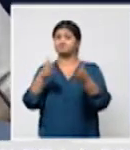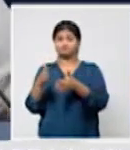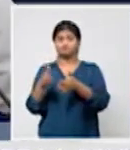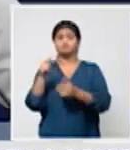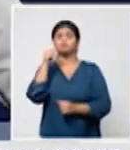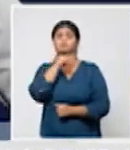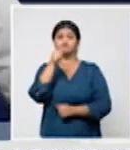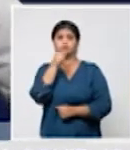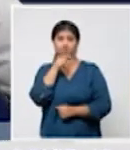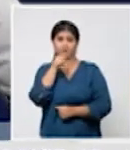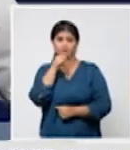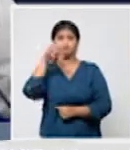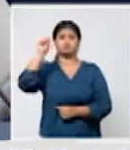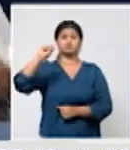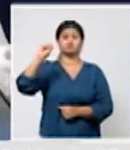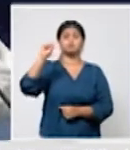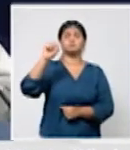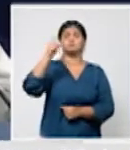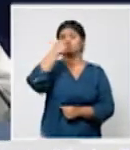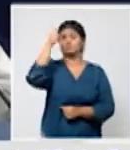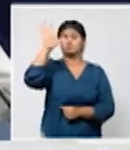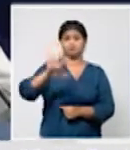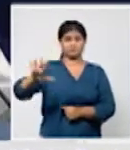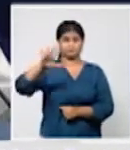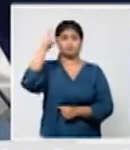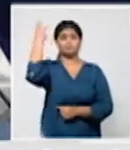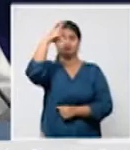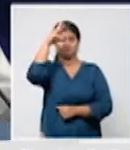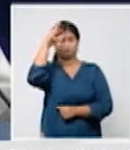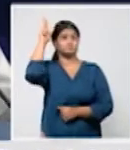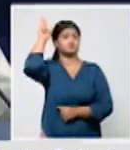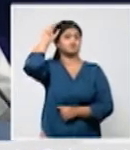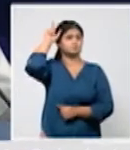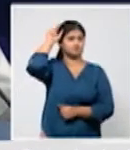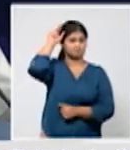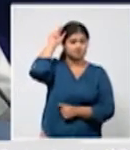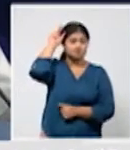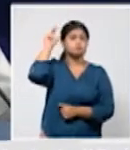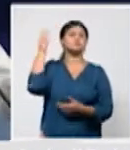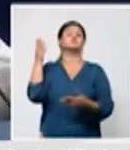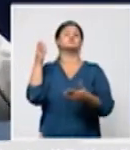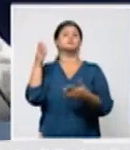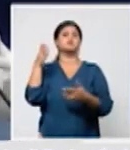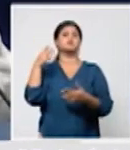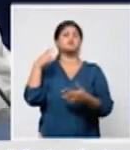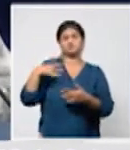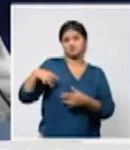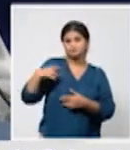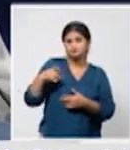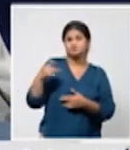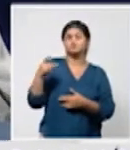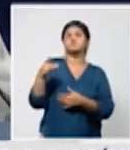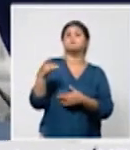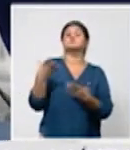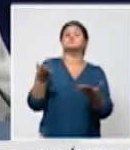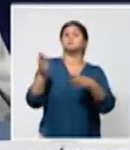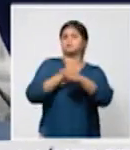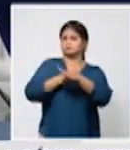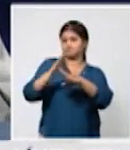87,600 deaths. In third place is India with